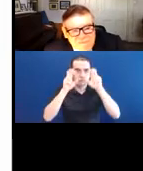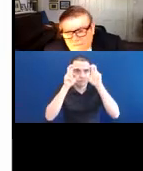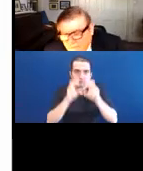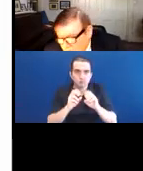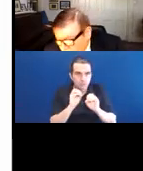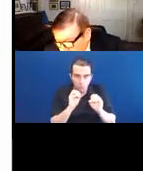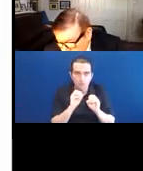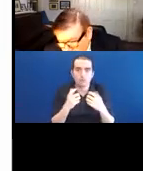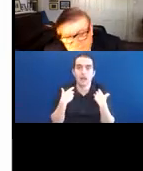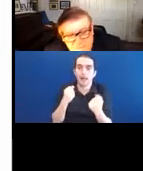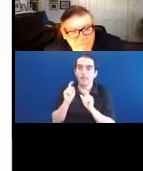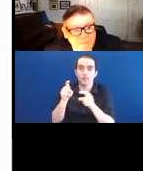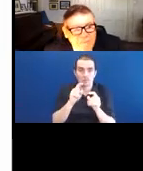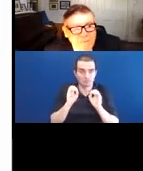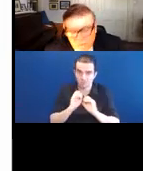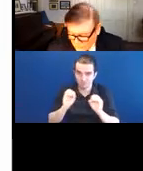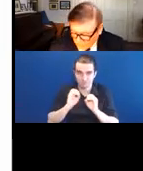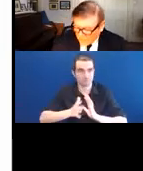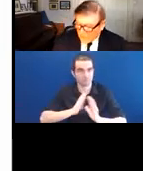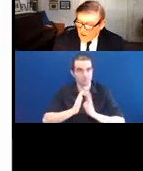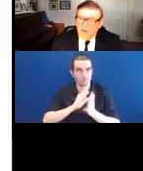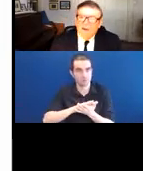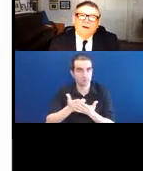Somebody else in Bangladesh had said the same thing.